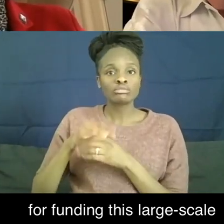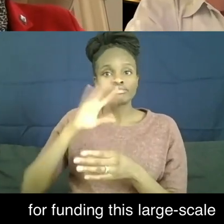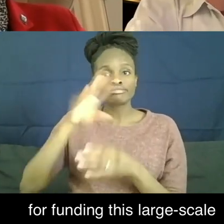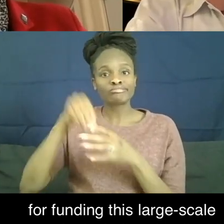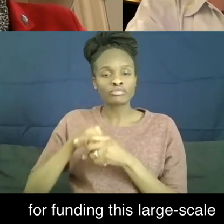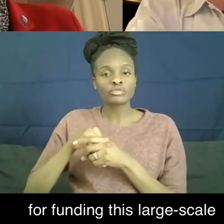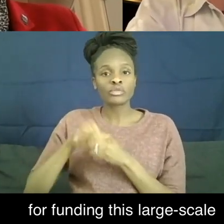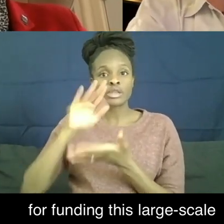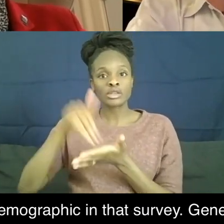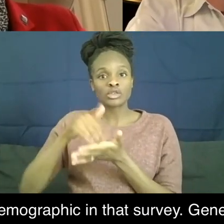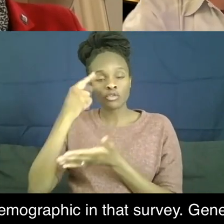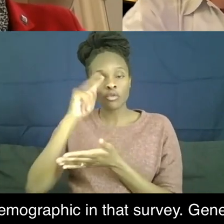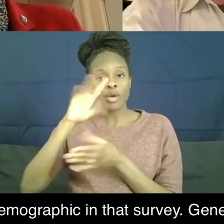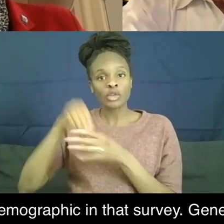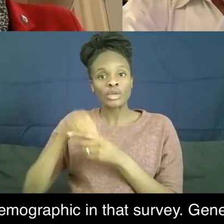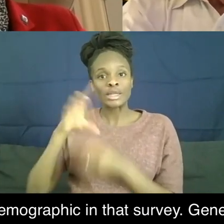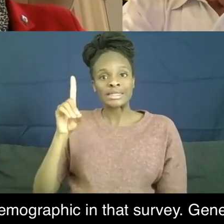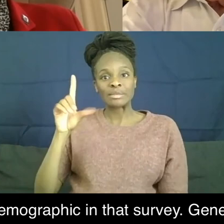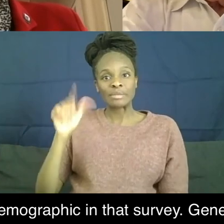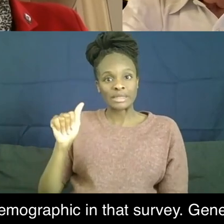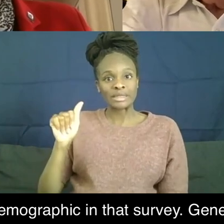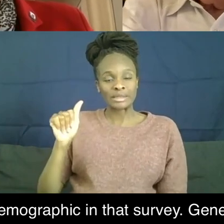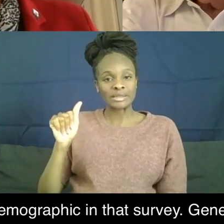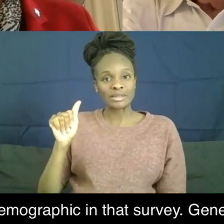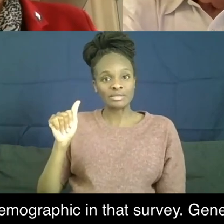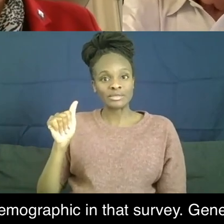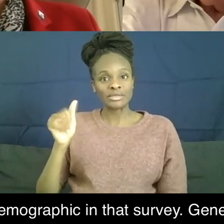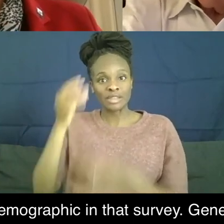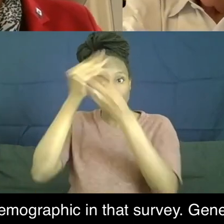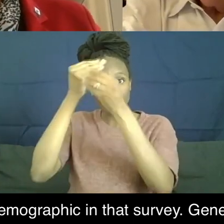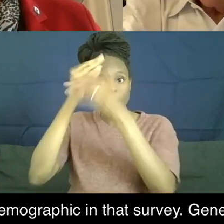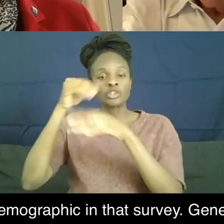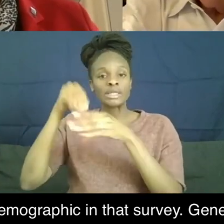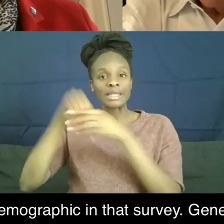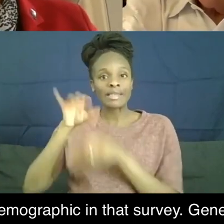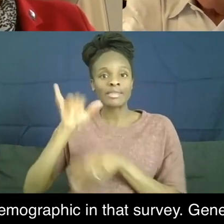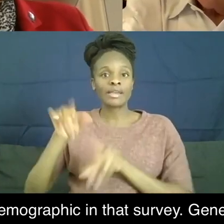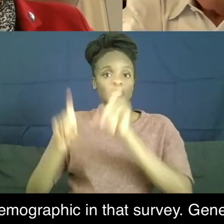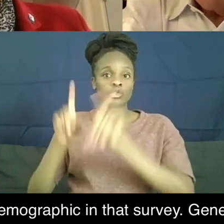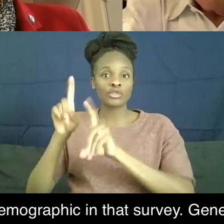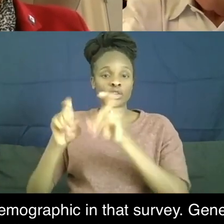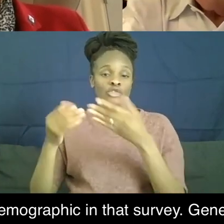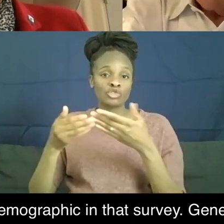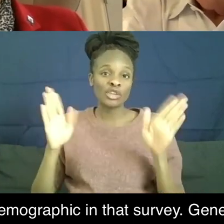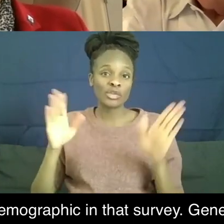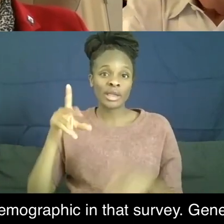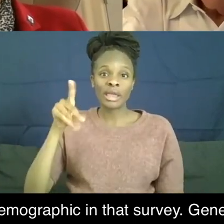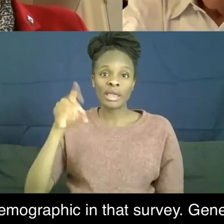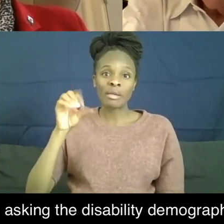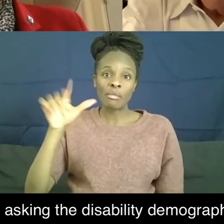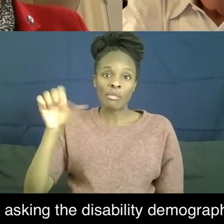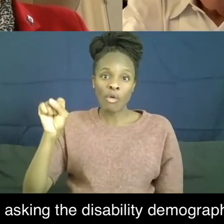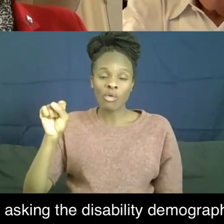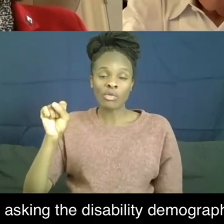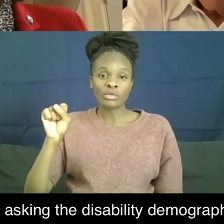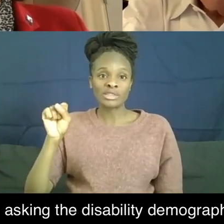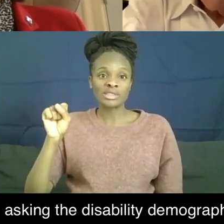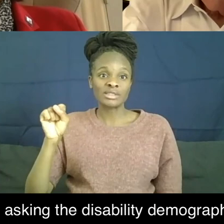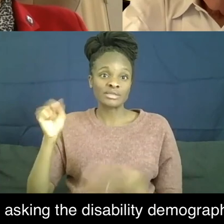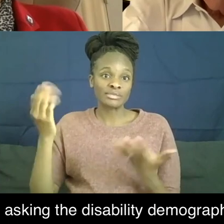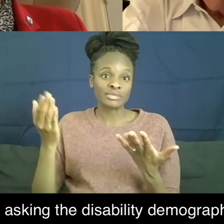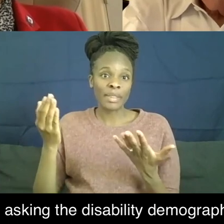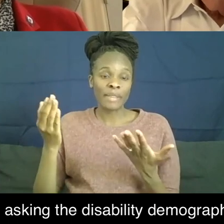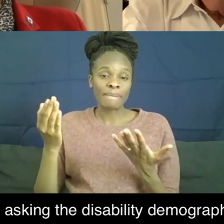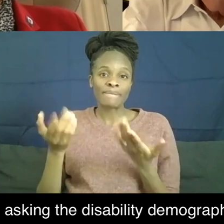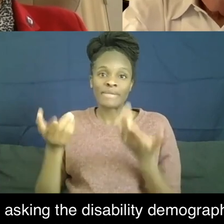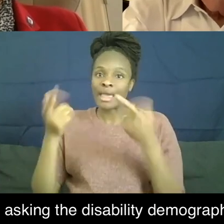including the disability demographic in that survey. Uh, generally polls that are done are done without, uh, asking the